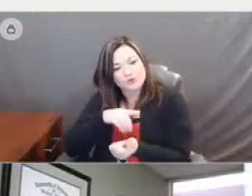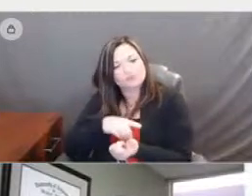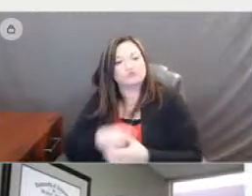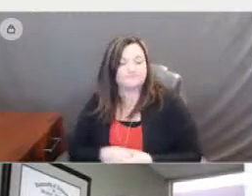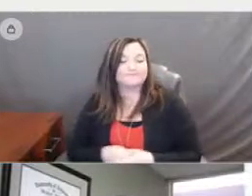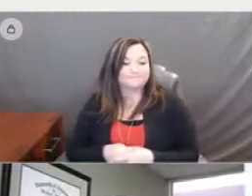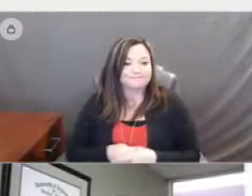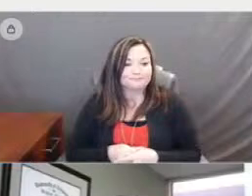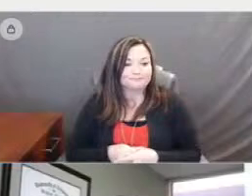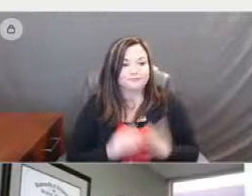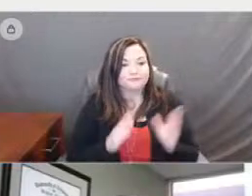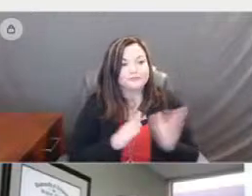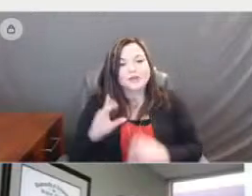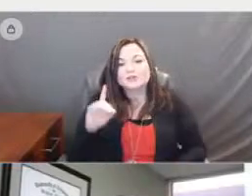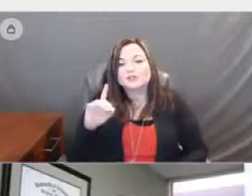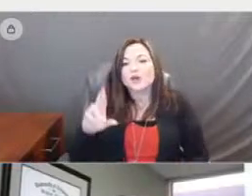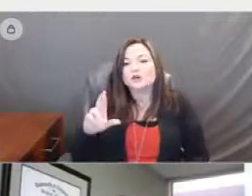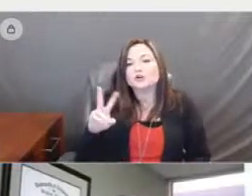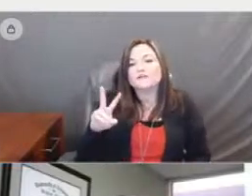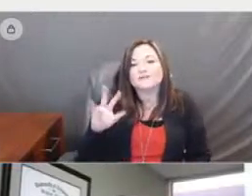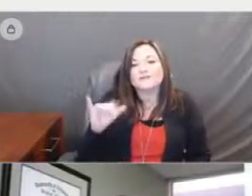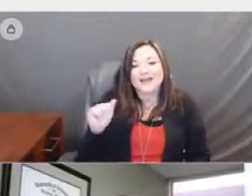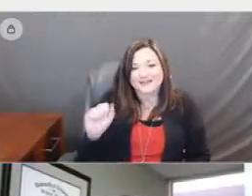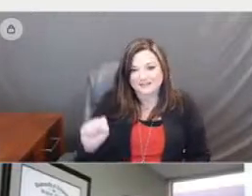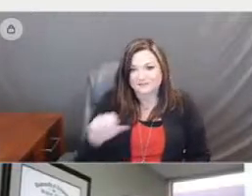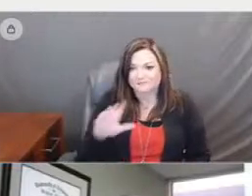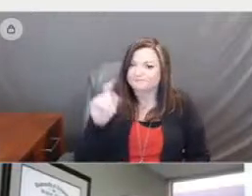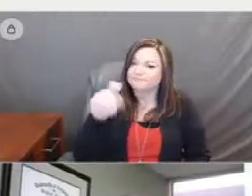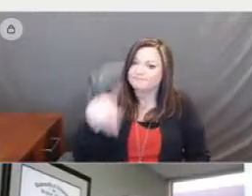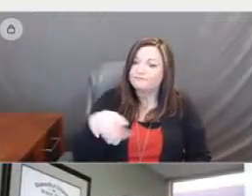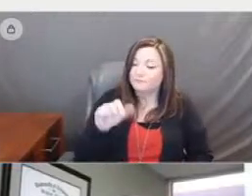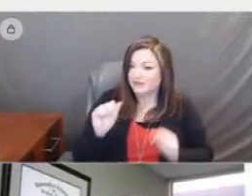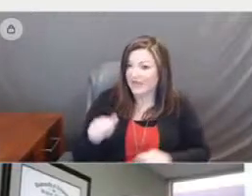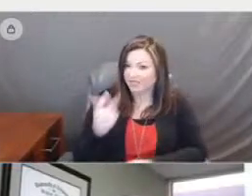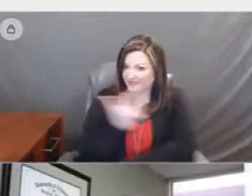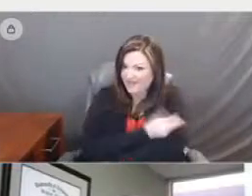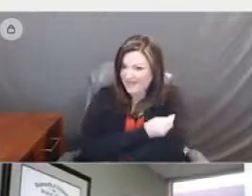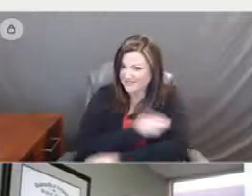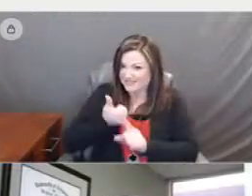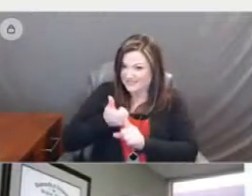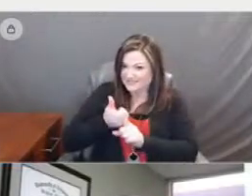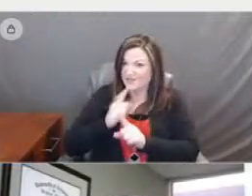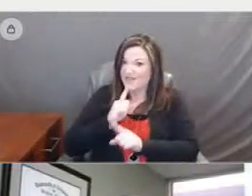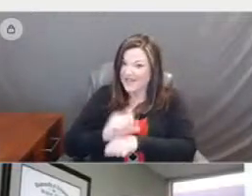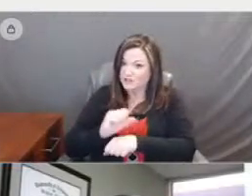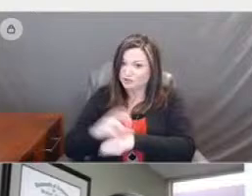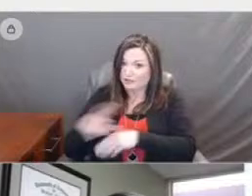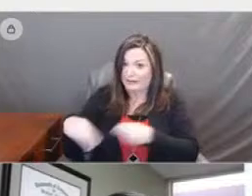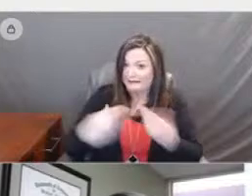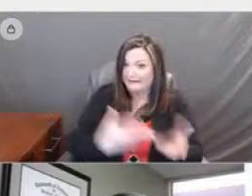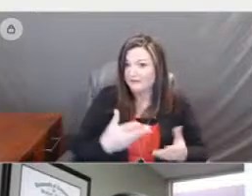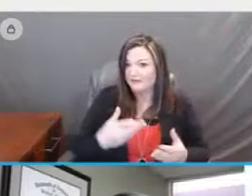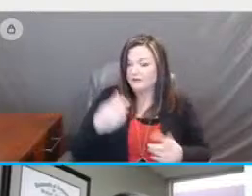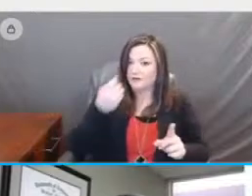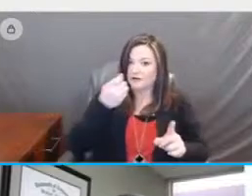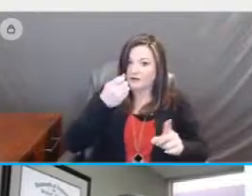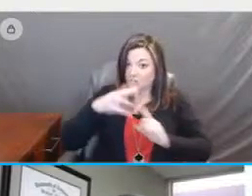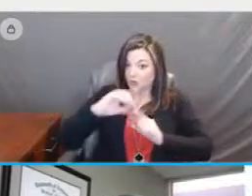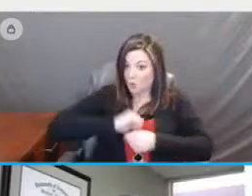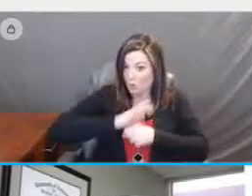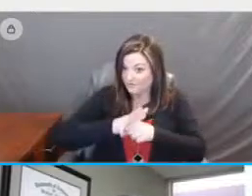Okay. Dr. Vyas, can the vaccine actually give you COVID-19?